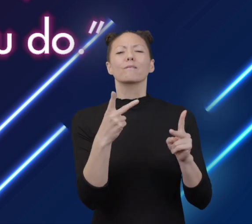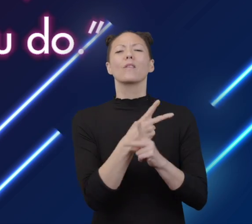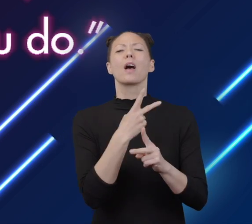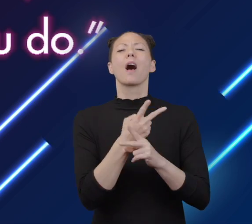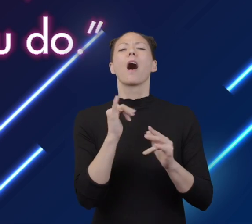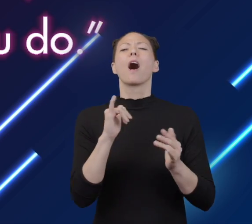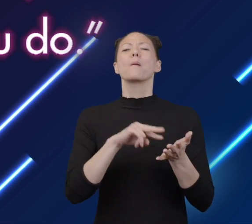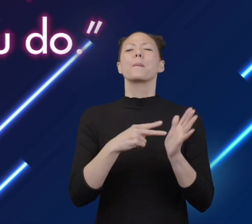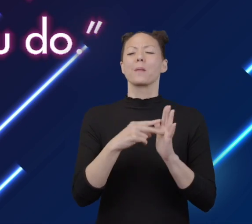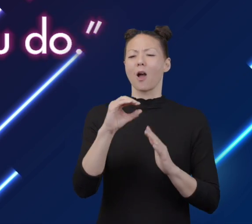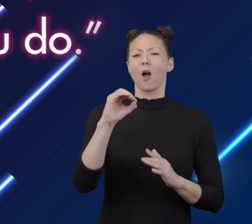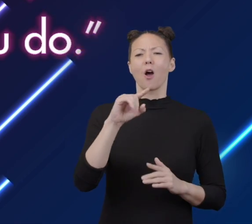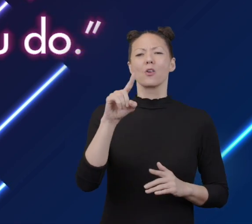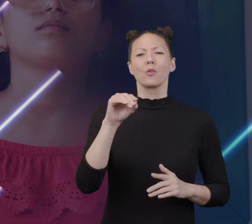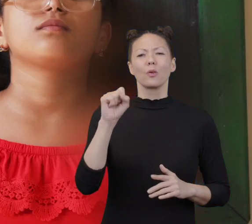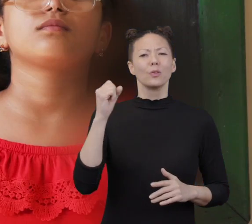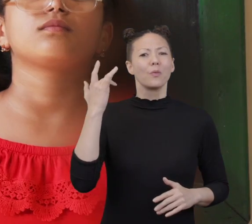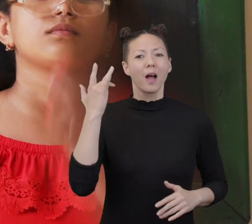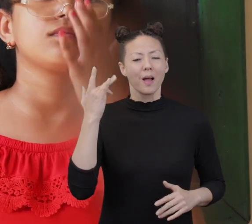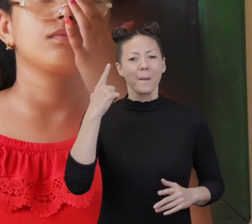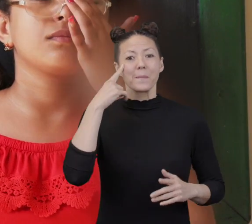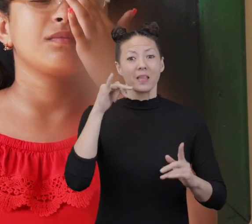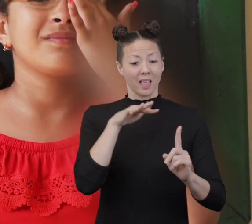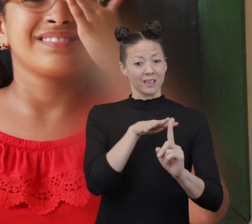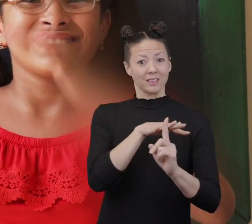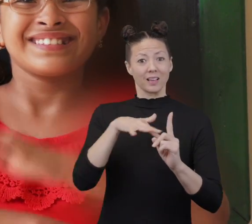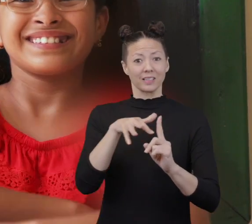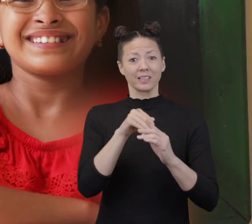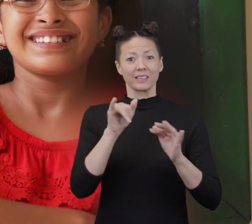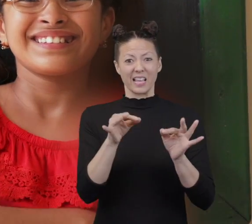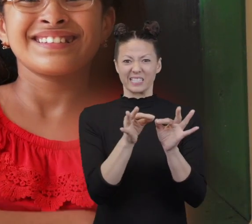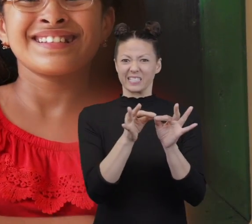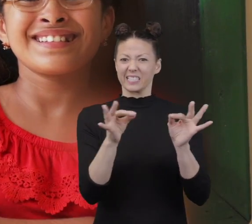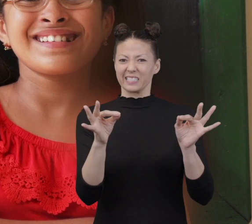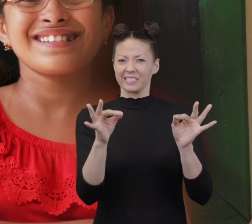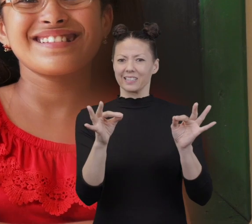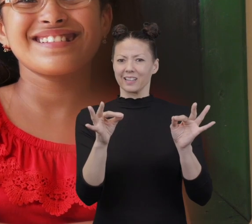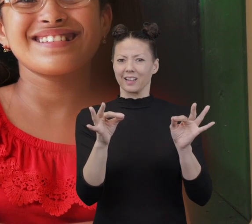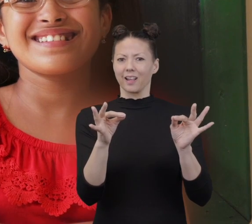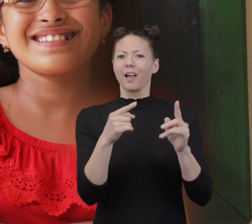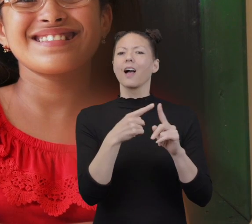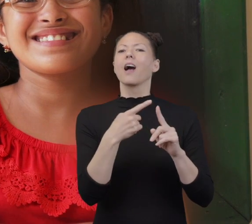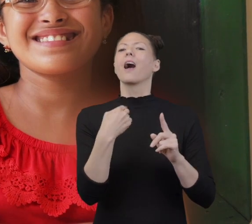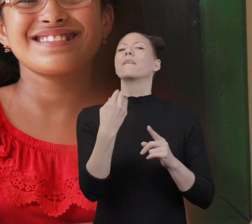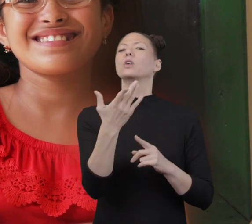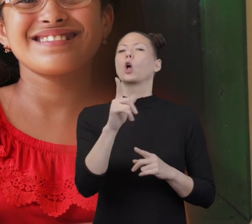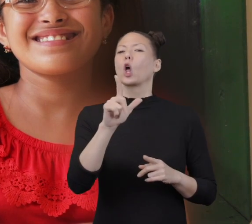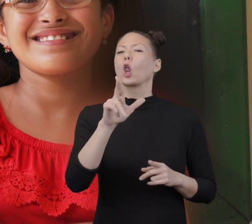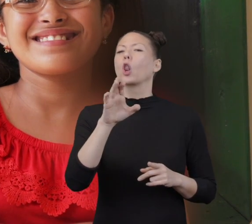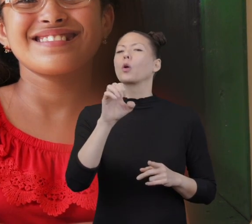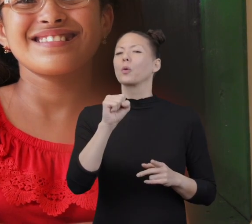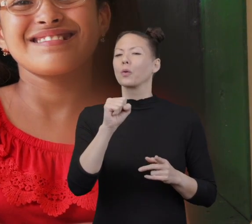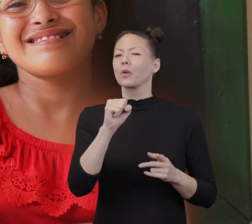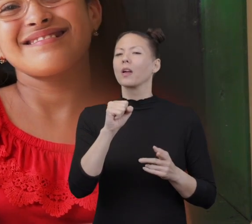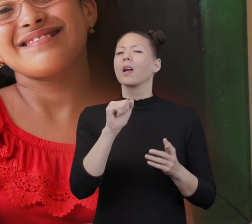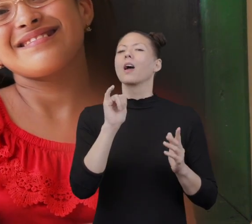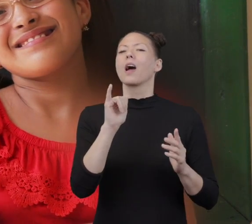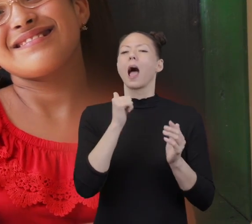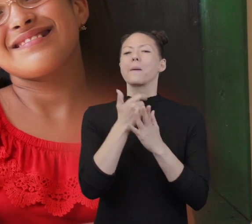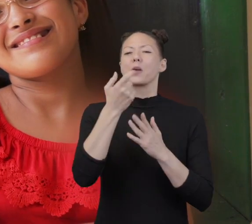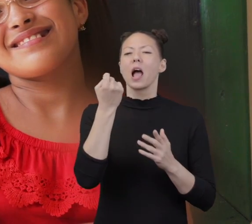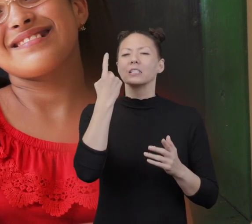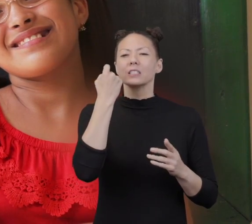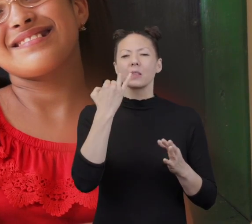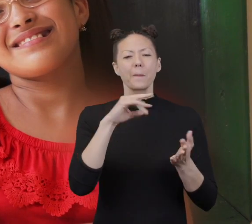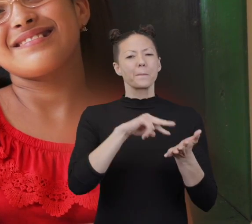out what ozus meant. You looked at the context of the sentence, and you used that context to find clues